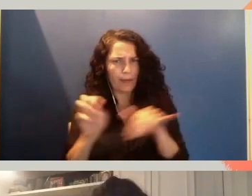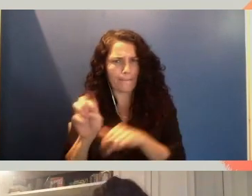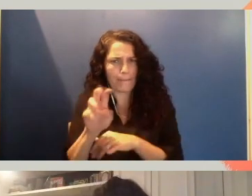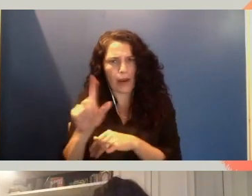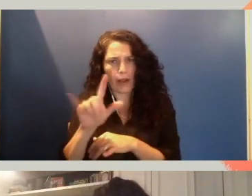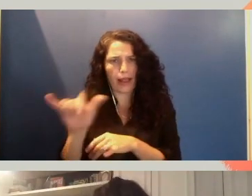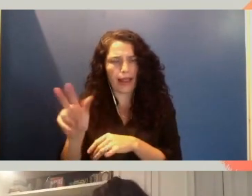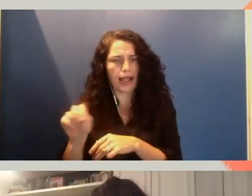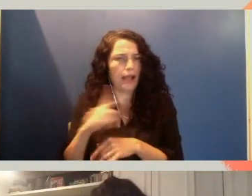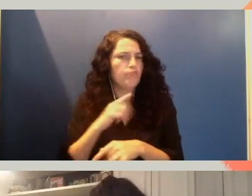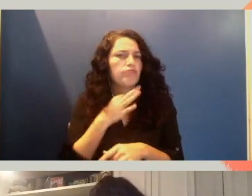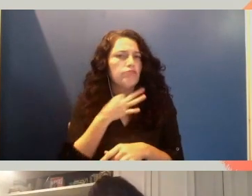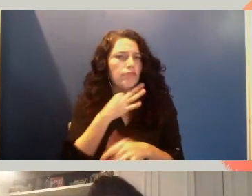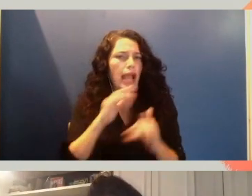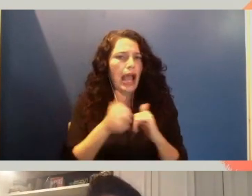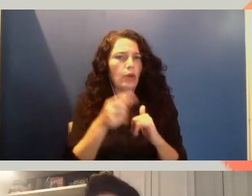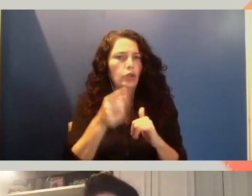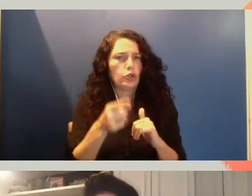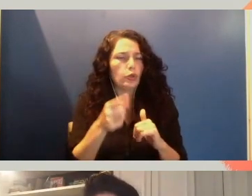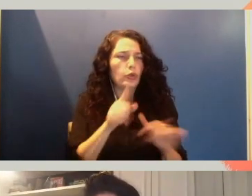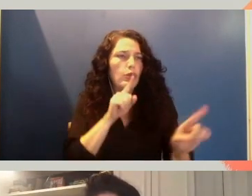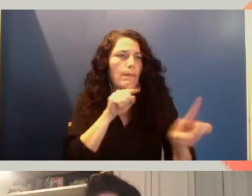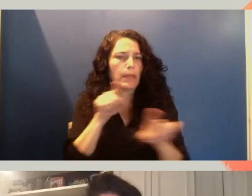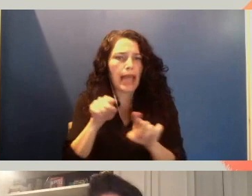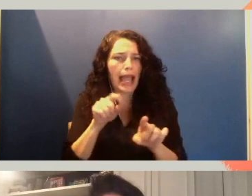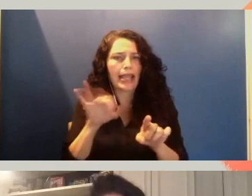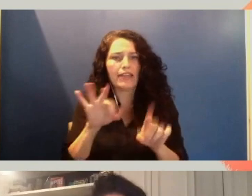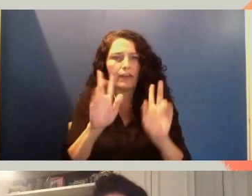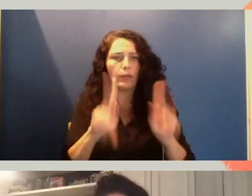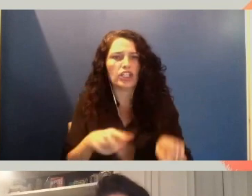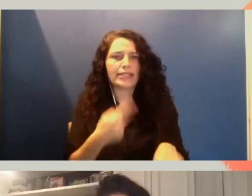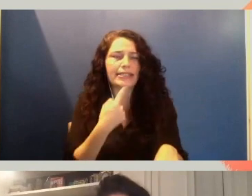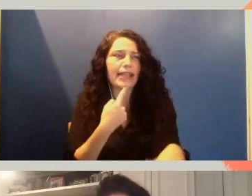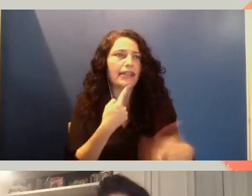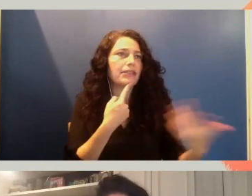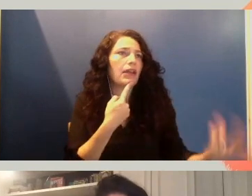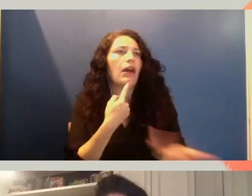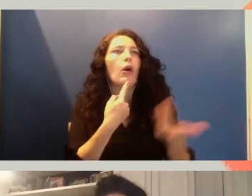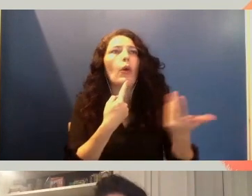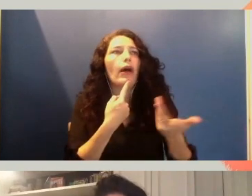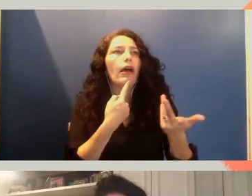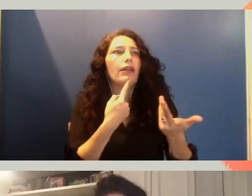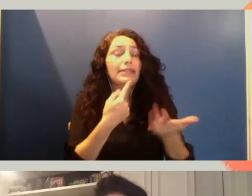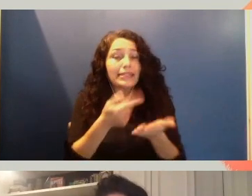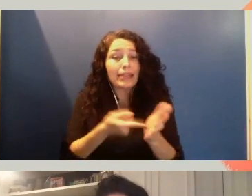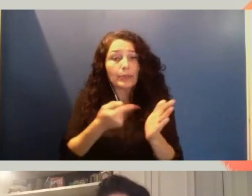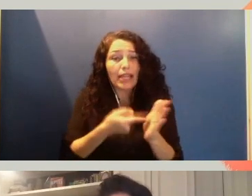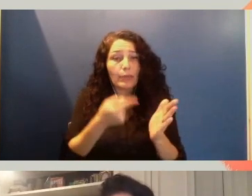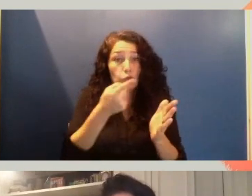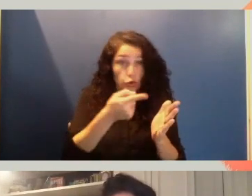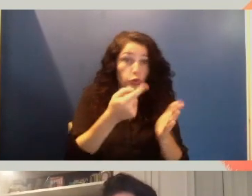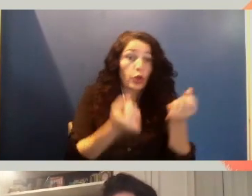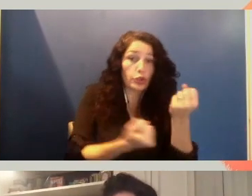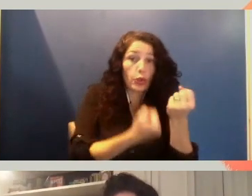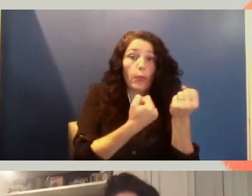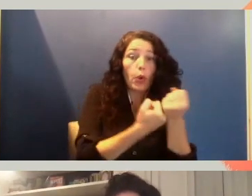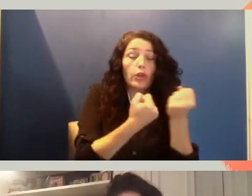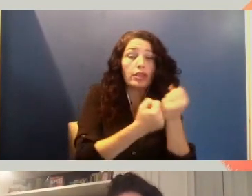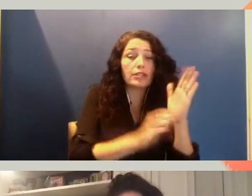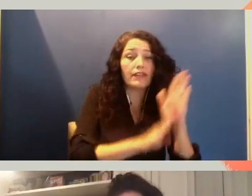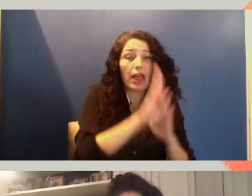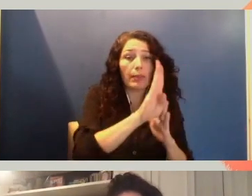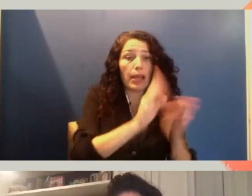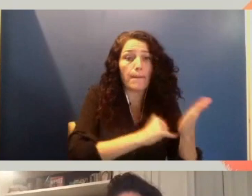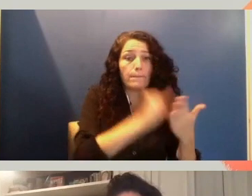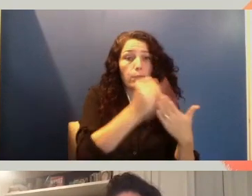might reply if someone said that in these cases, you're supporting the development of projects that are